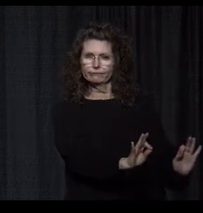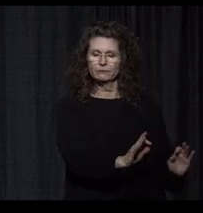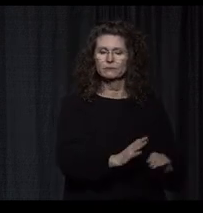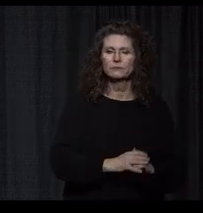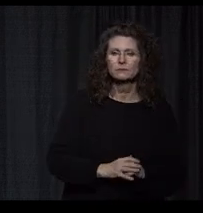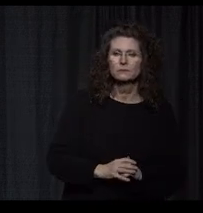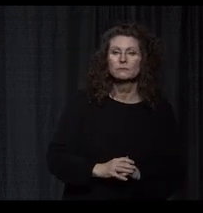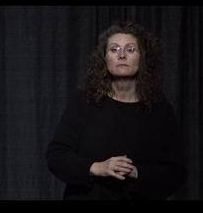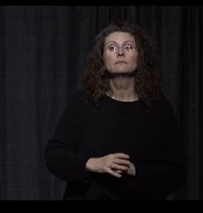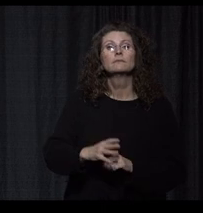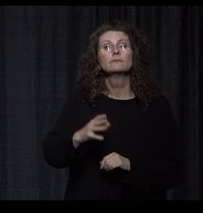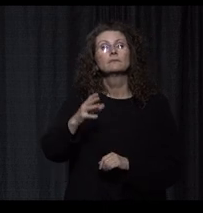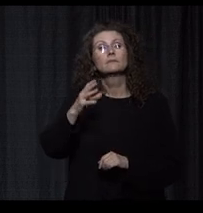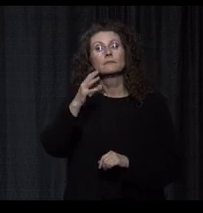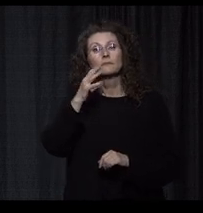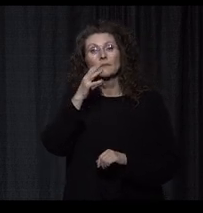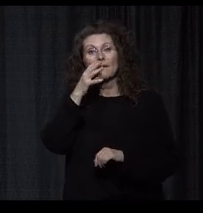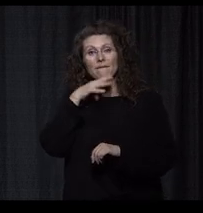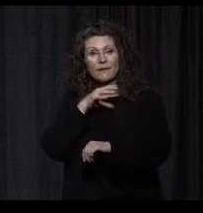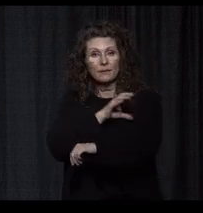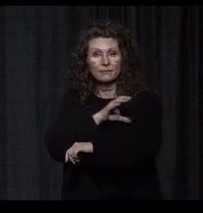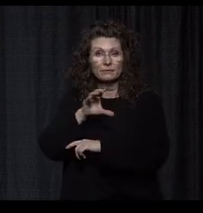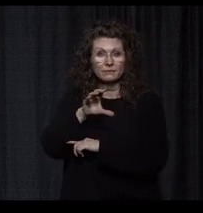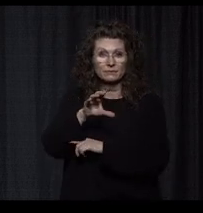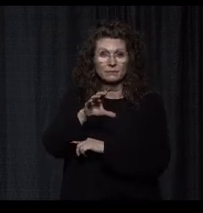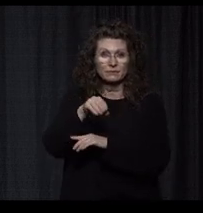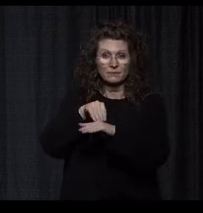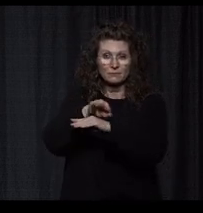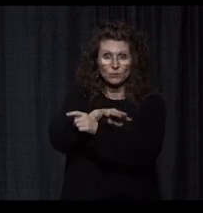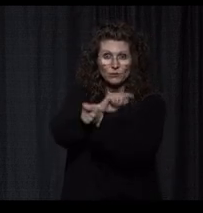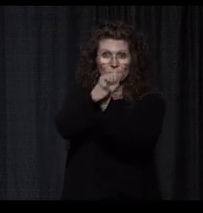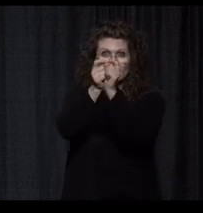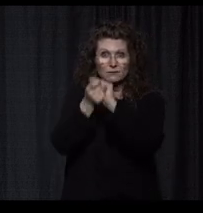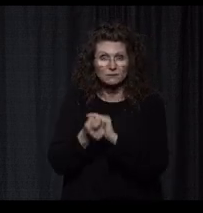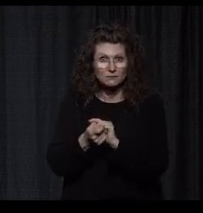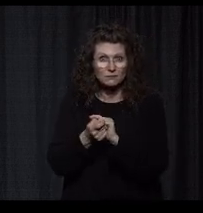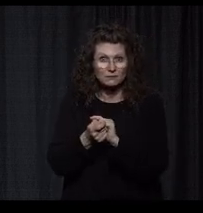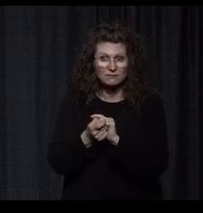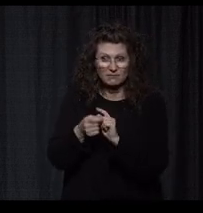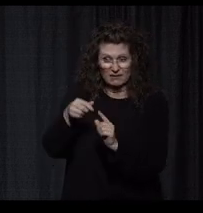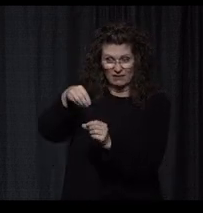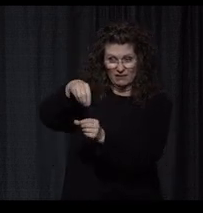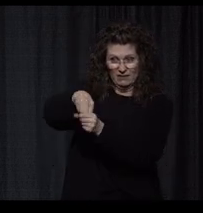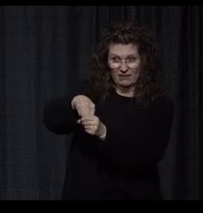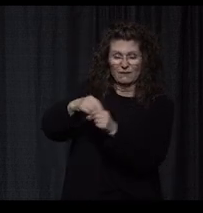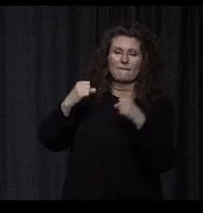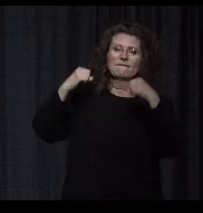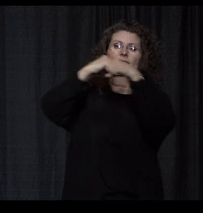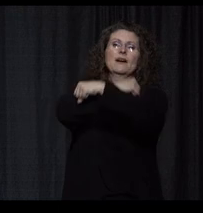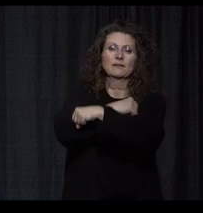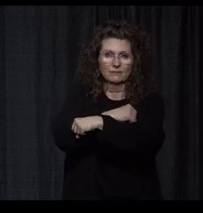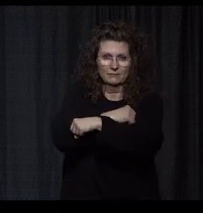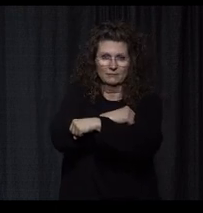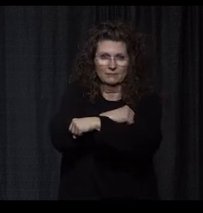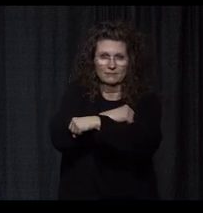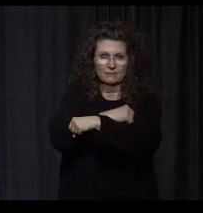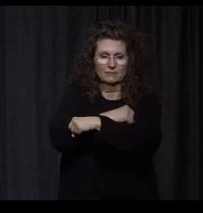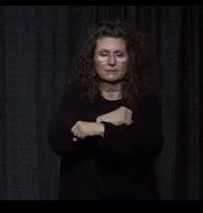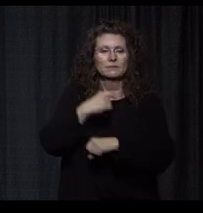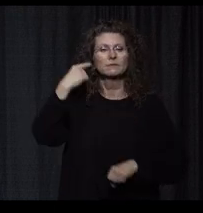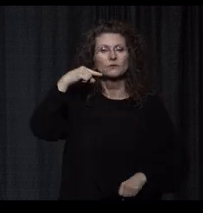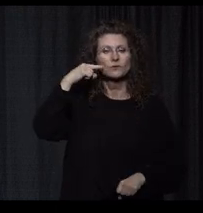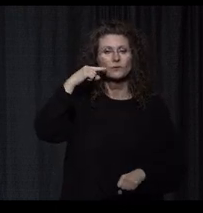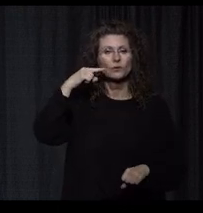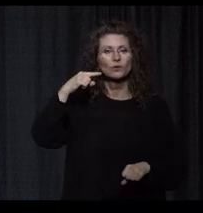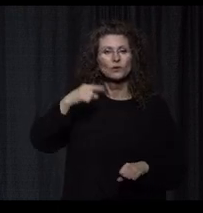women's movement, we have had to fight, and still do, for that visibility which